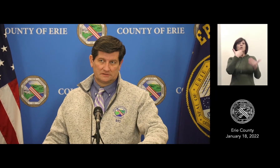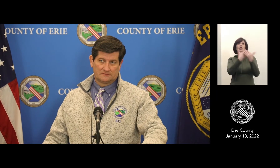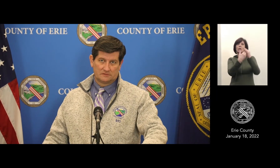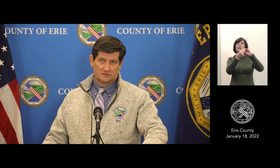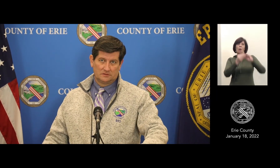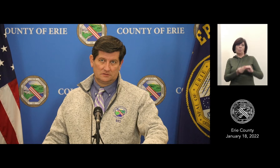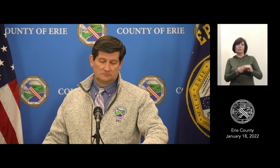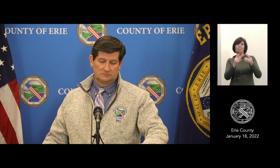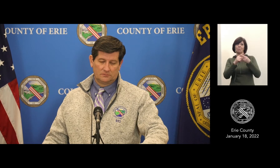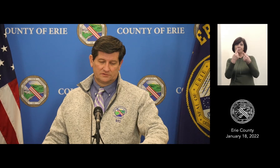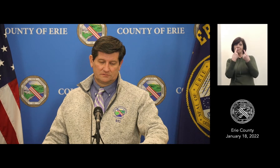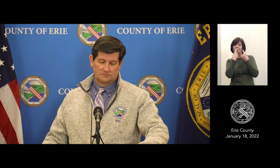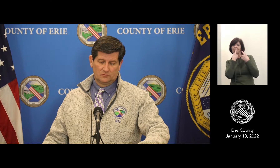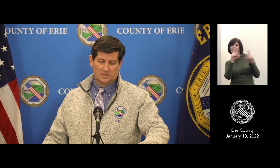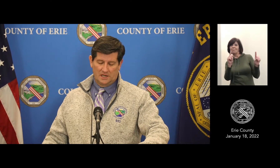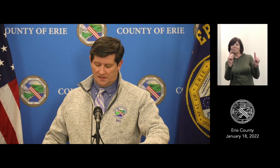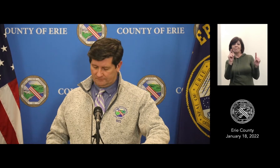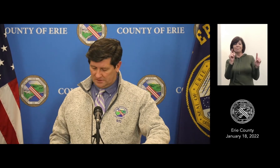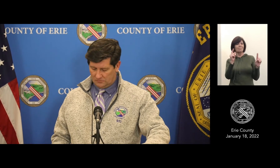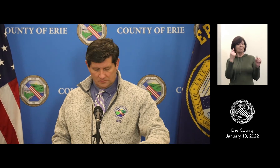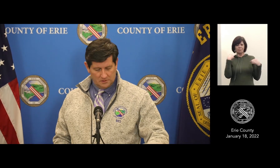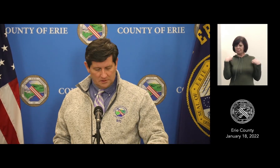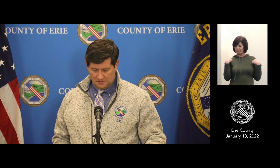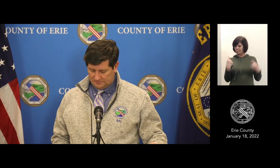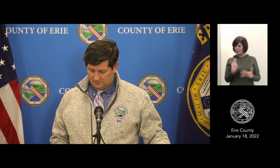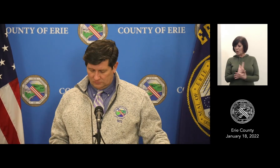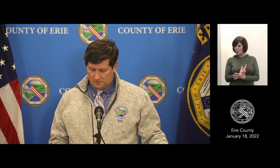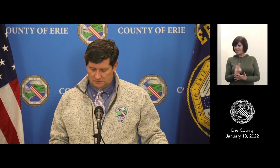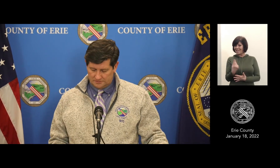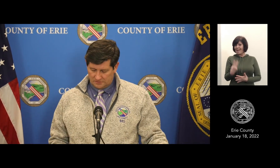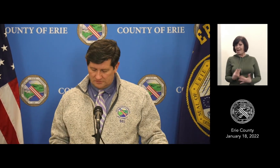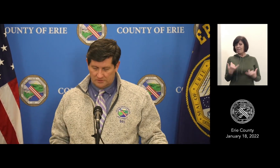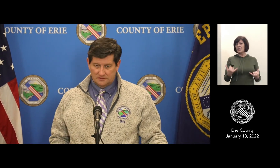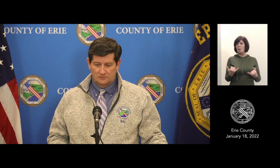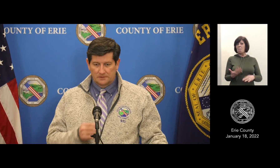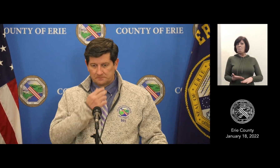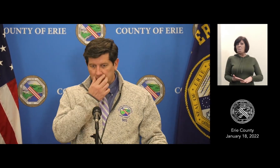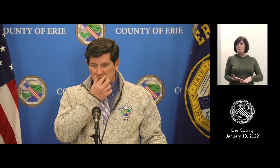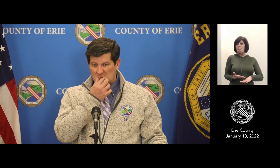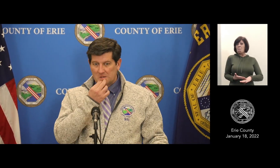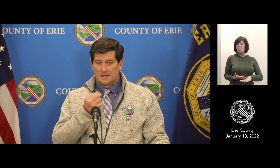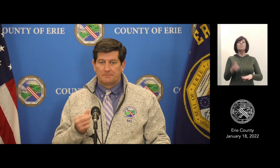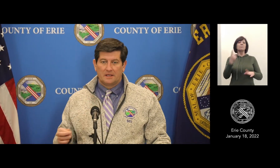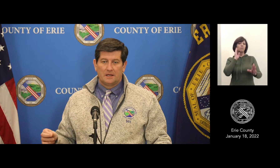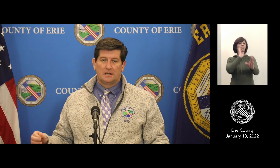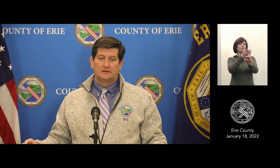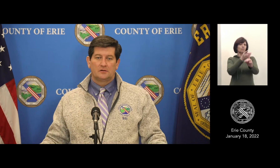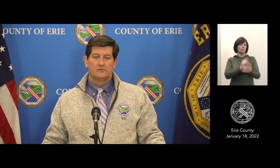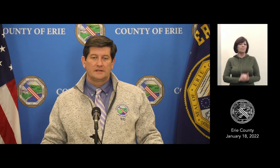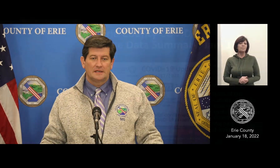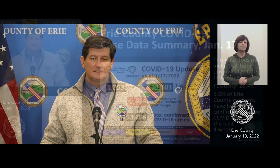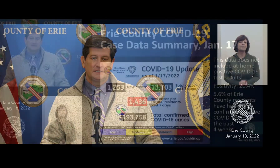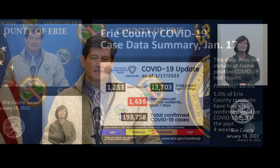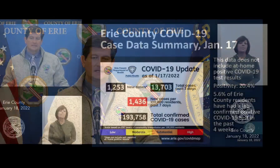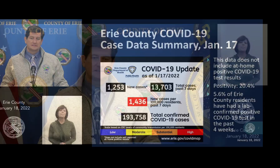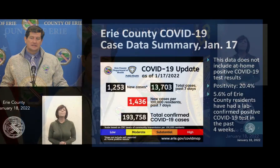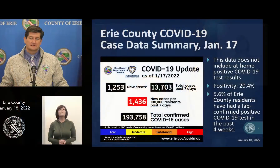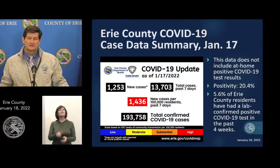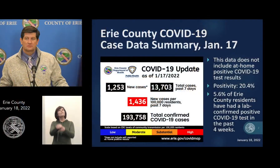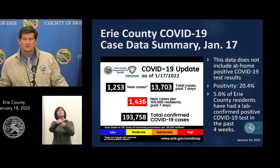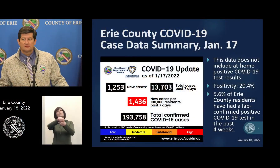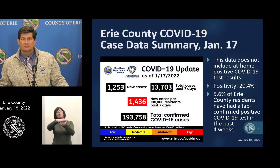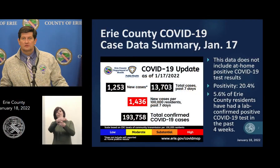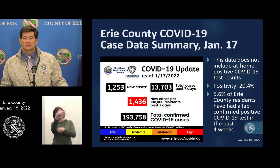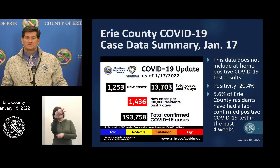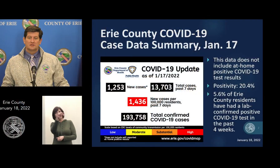It's been like this for almost a week and a half now. So let's get right to it. The COVID-19 case